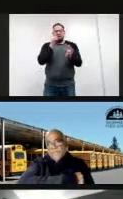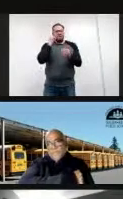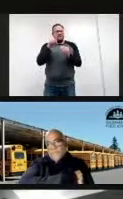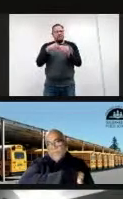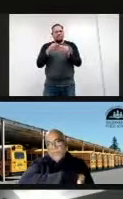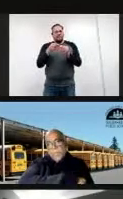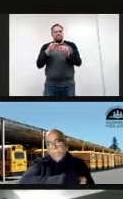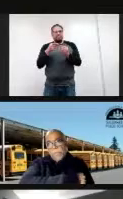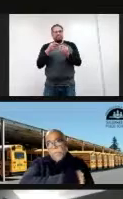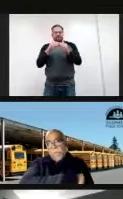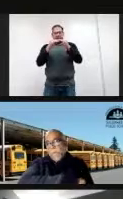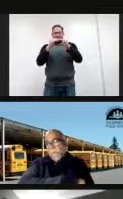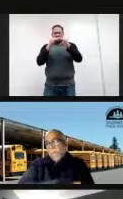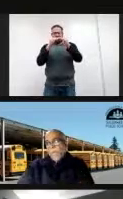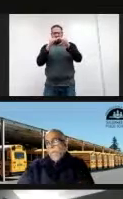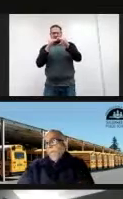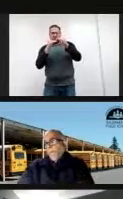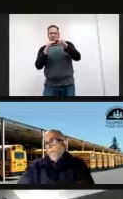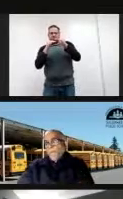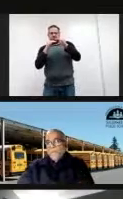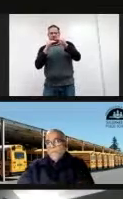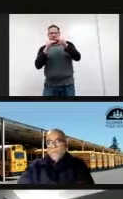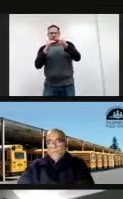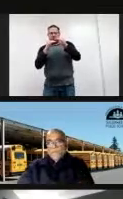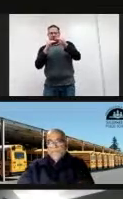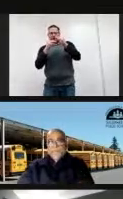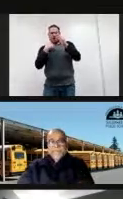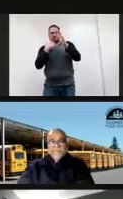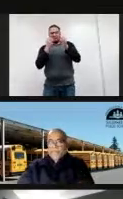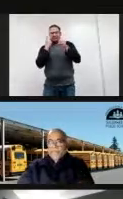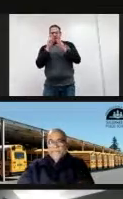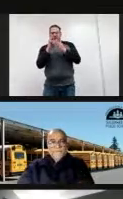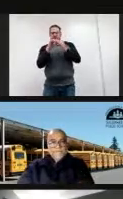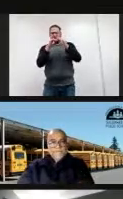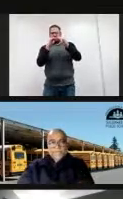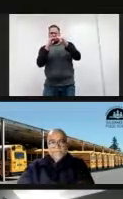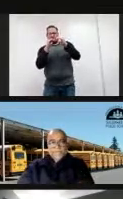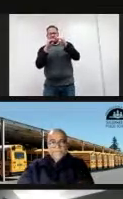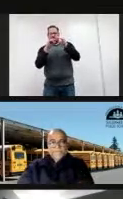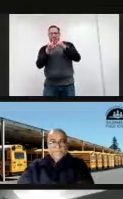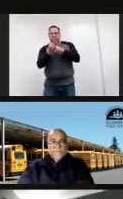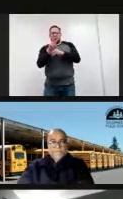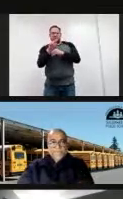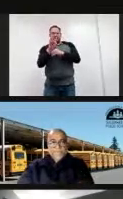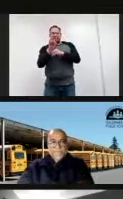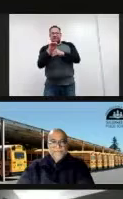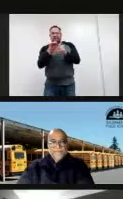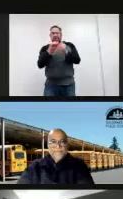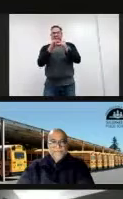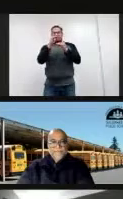them lower. So I would just love to see it bump down to like maybe 280 up to 340.